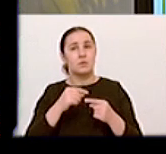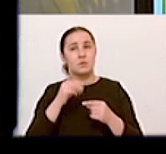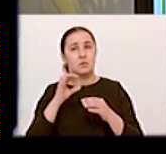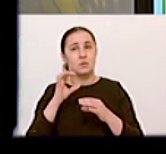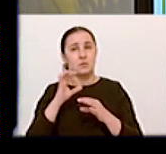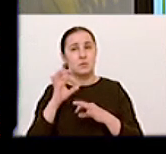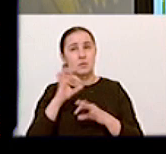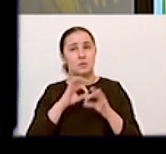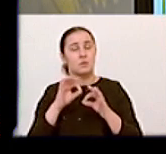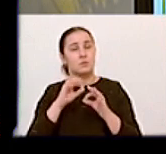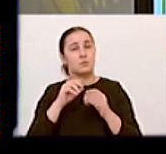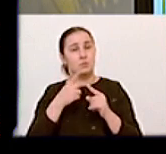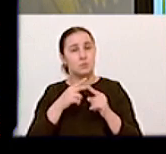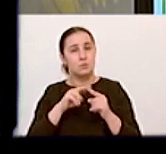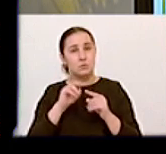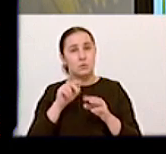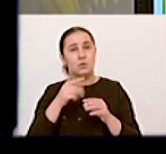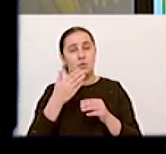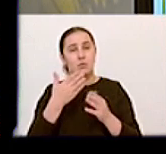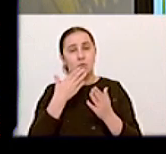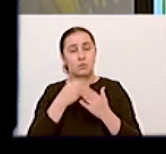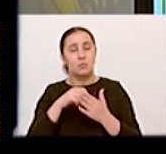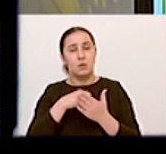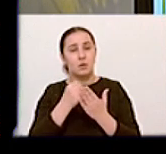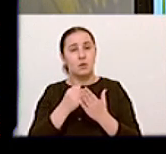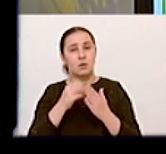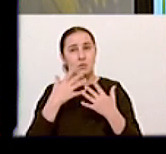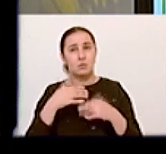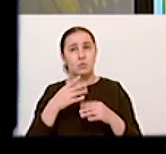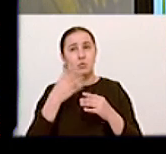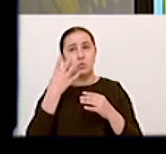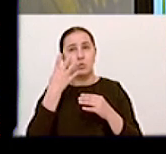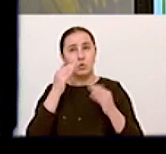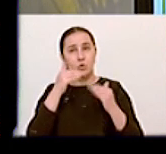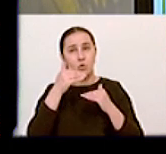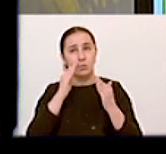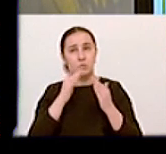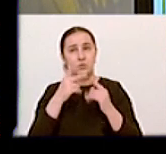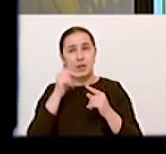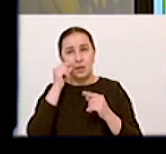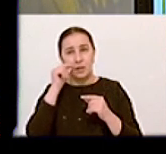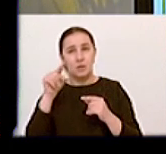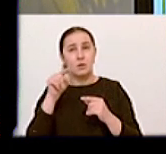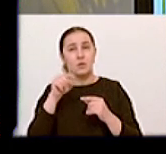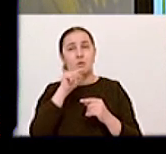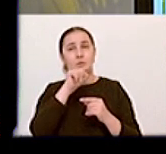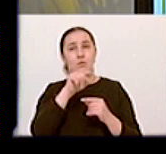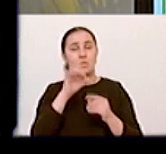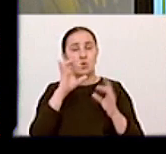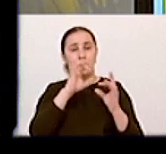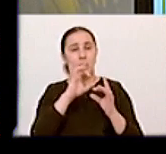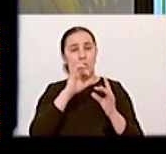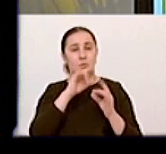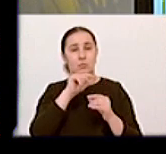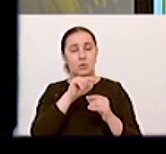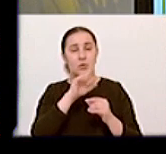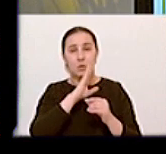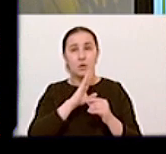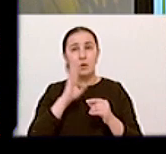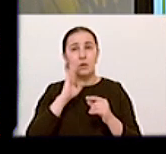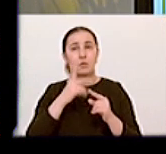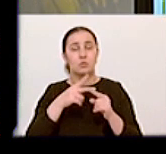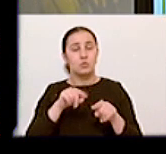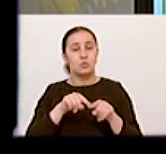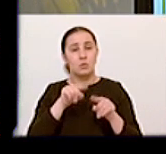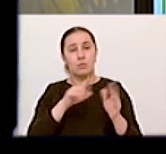shajarasini tuzing. Bunda siz belgilarni aniqlab oldingiz, ya'ni to'rtburchak bo'lsa bu erkak, doira shaklida bu ayol.